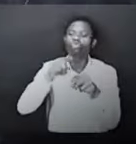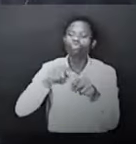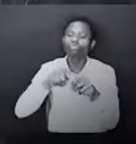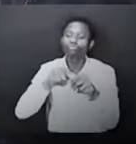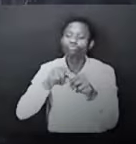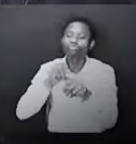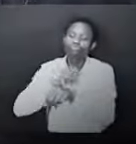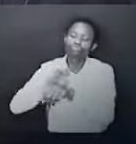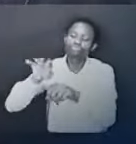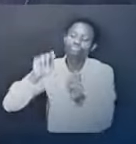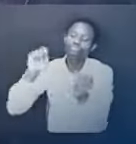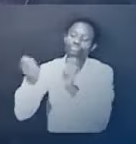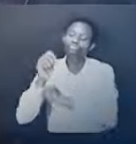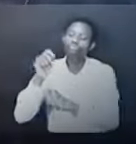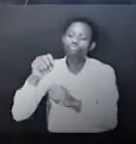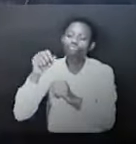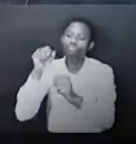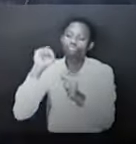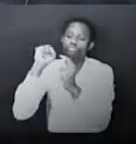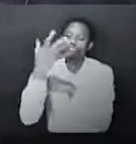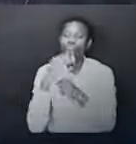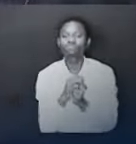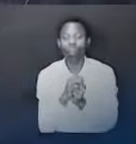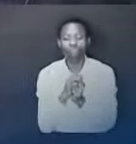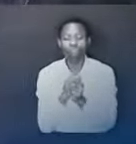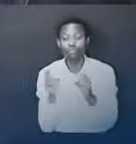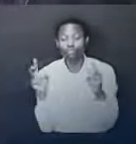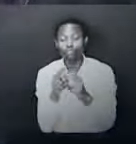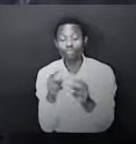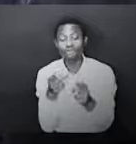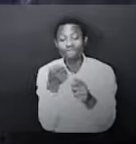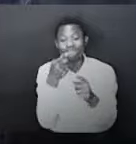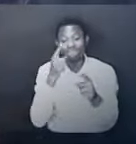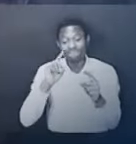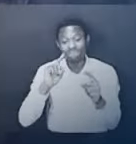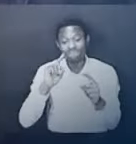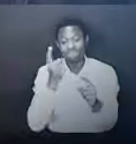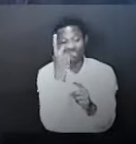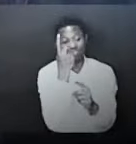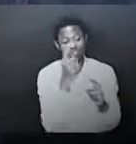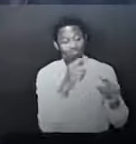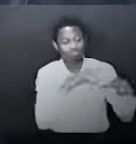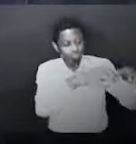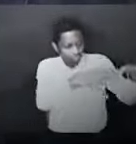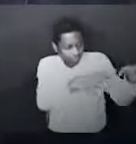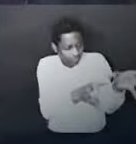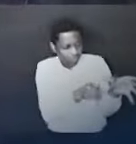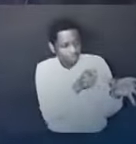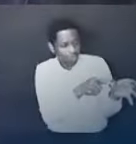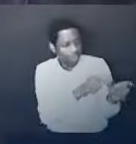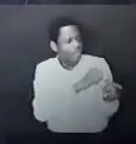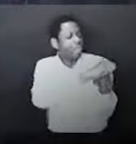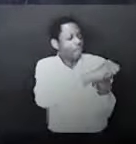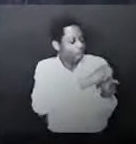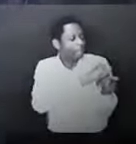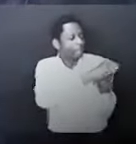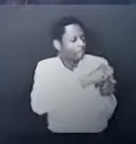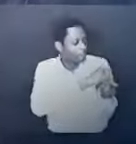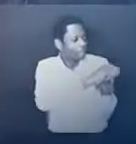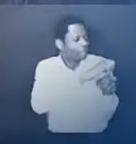so the first half was to equip members so we can transform our world.